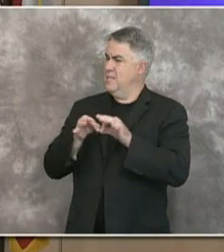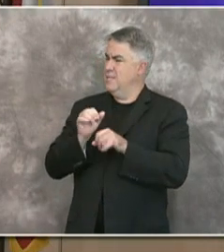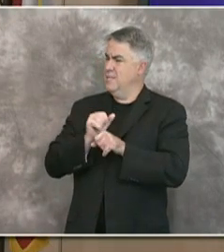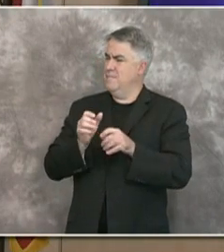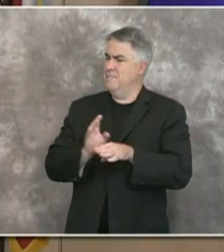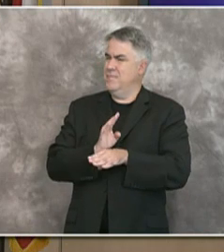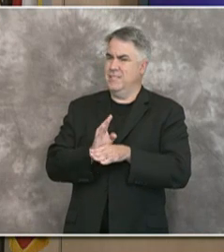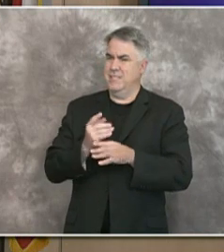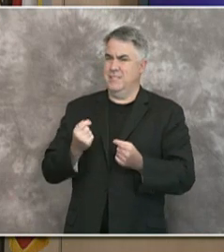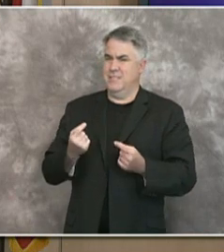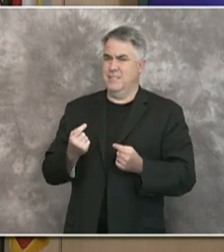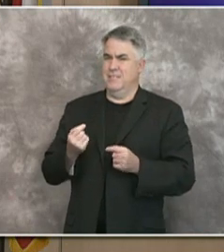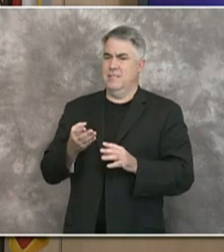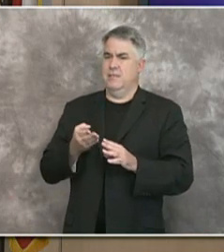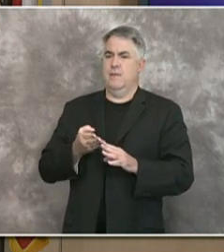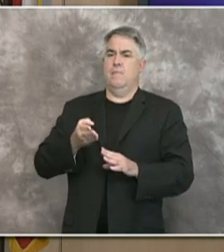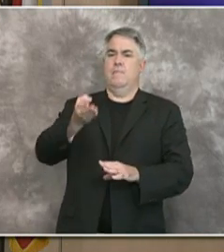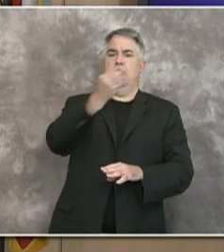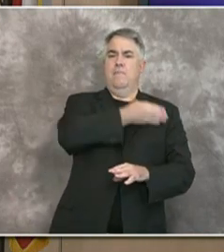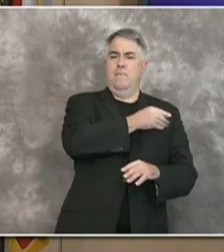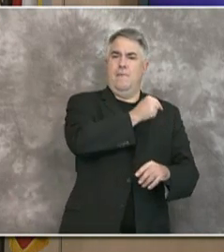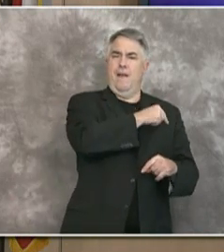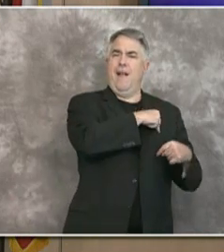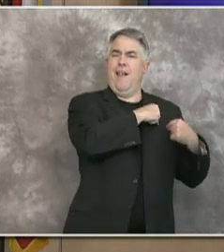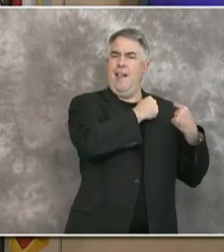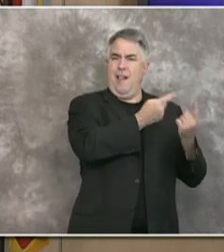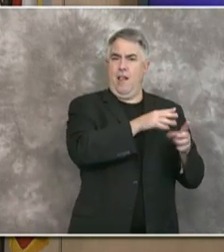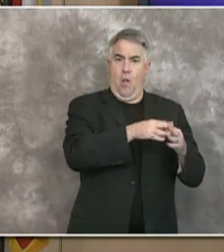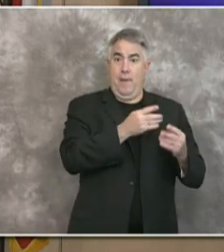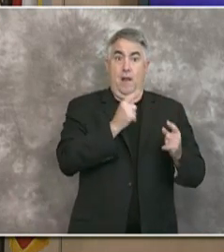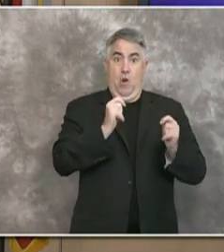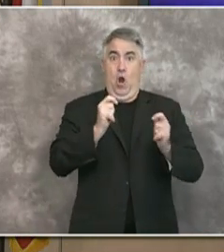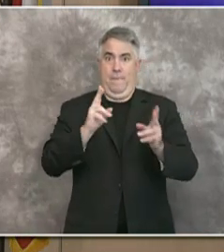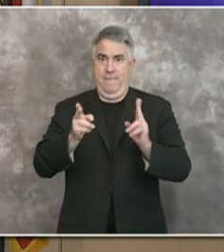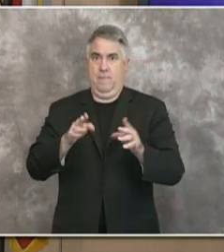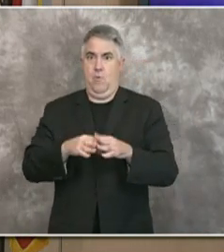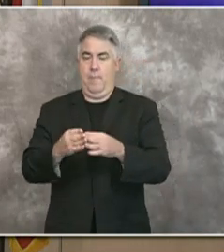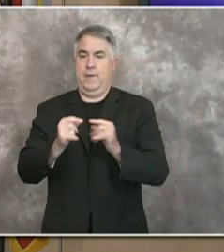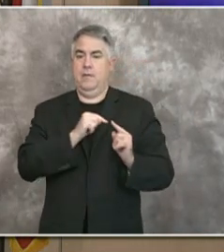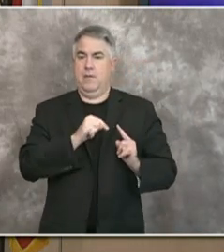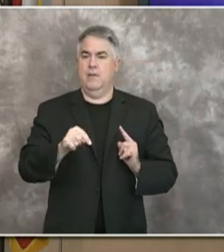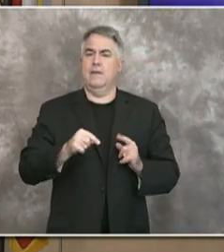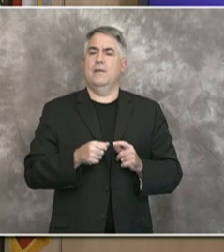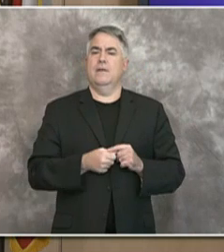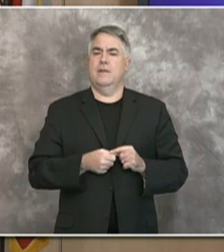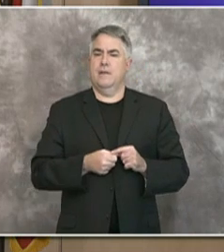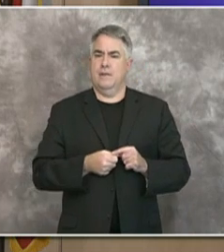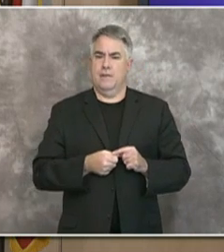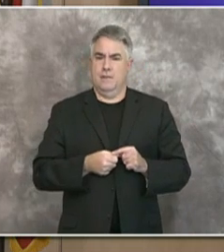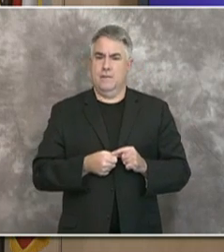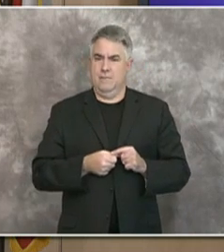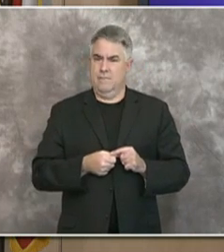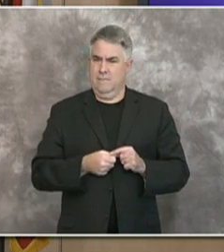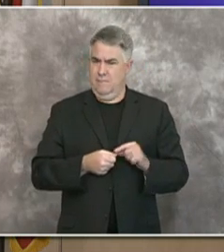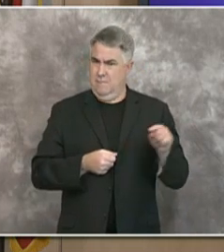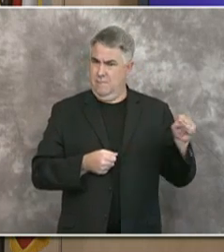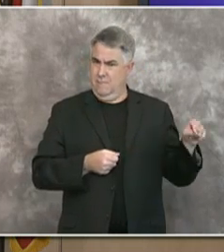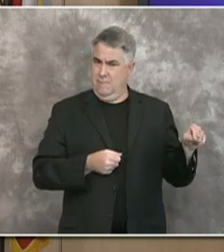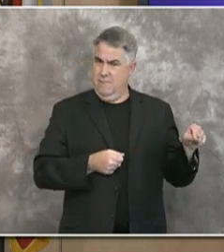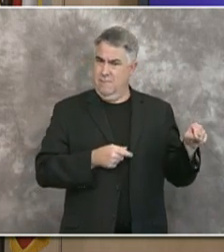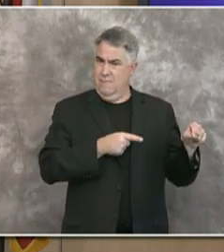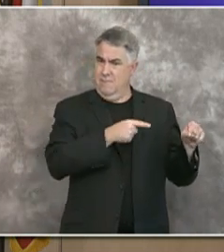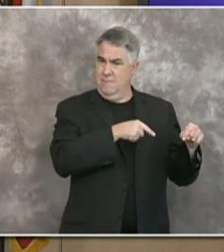early businesses, and they've been open the entire duration of this. There were some questions about whether they needed to do temperature checks. They